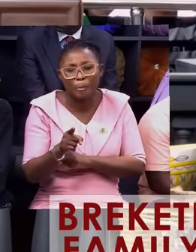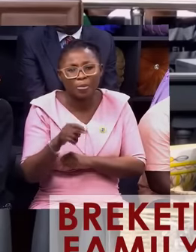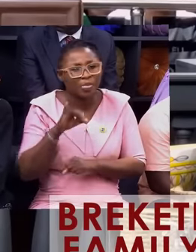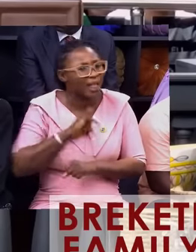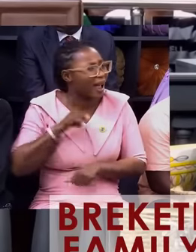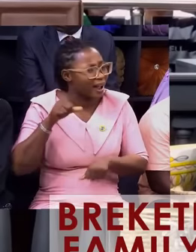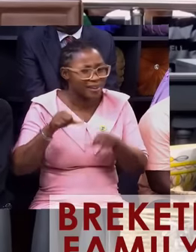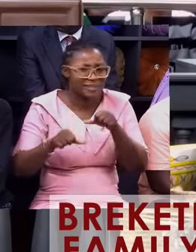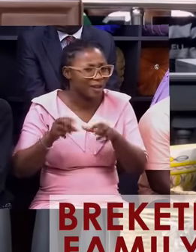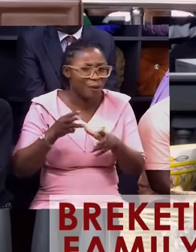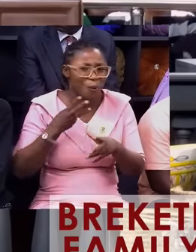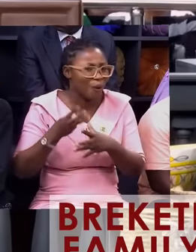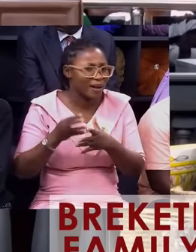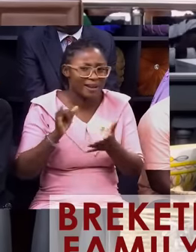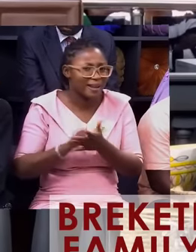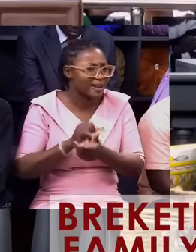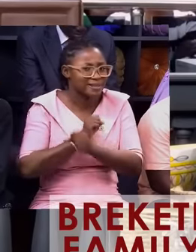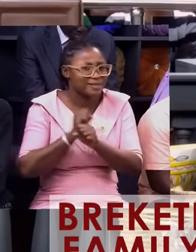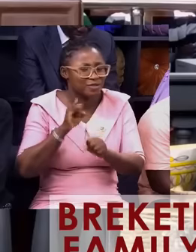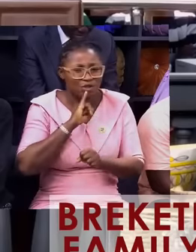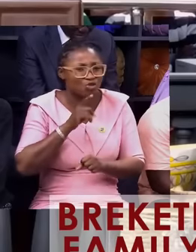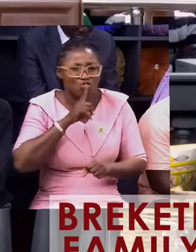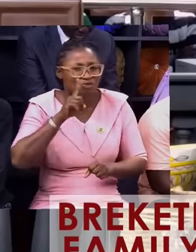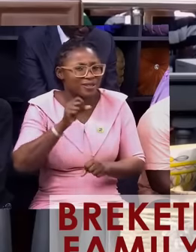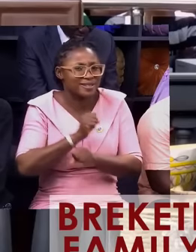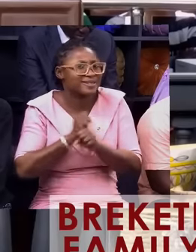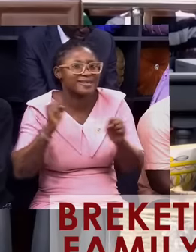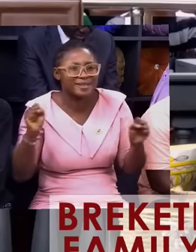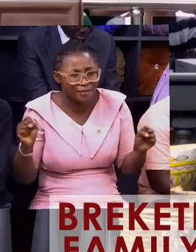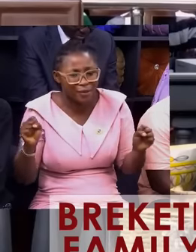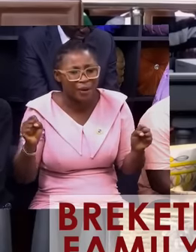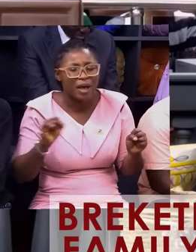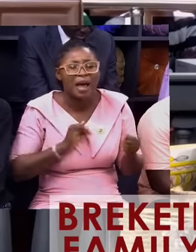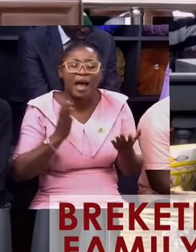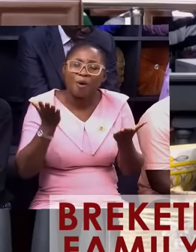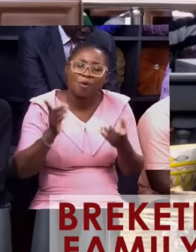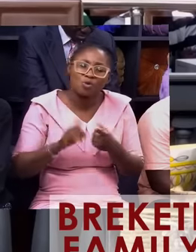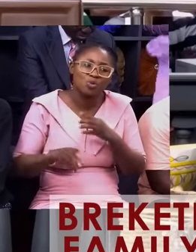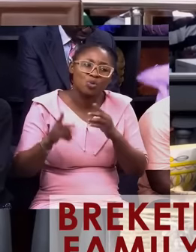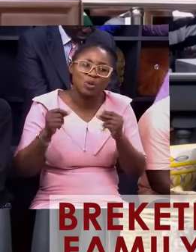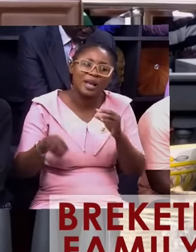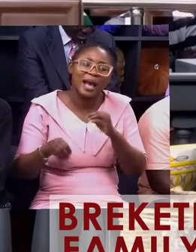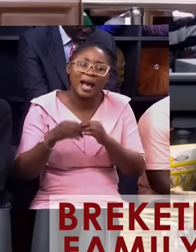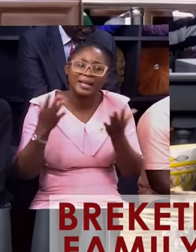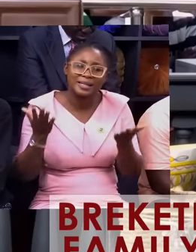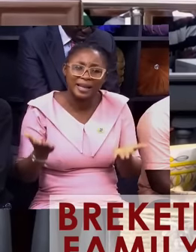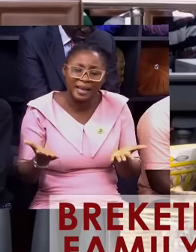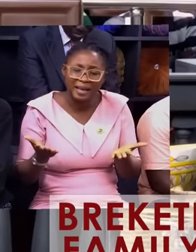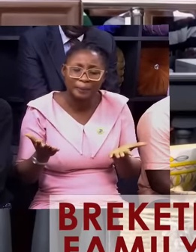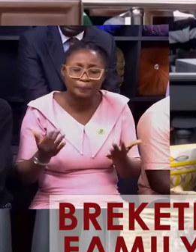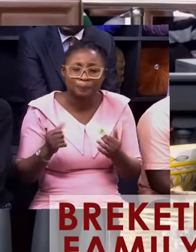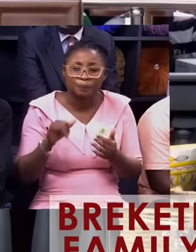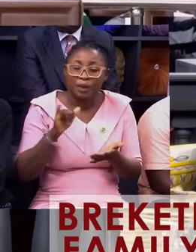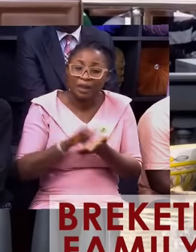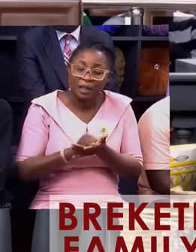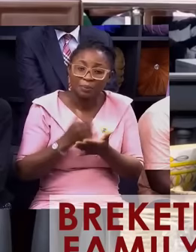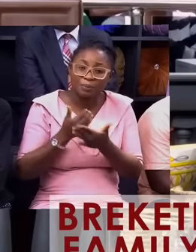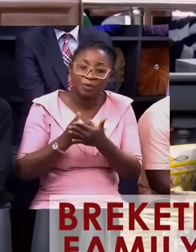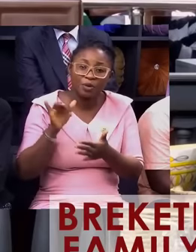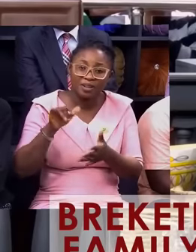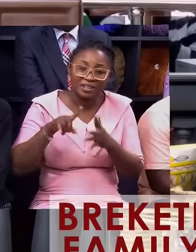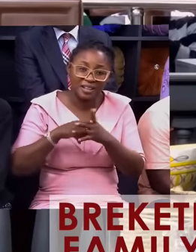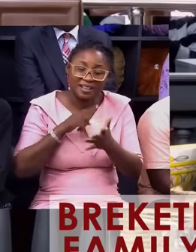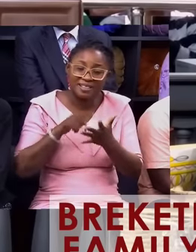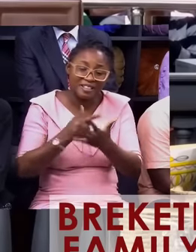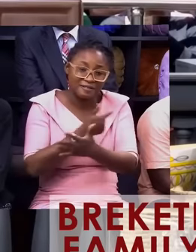I doubt whether that save is truly save and I want to quickly add here sir that before they